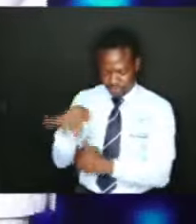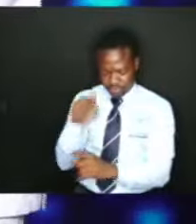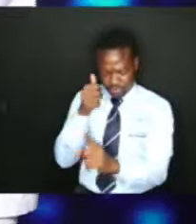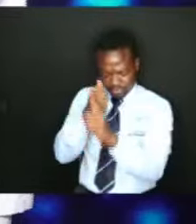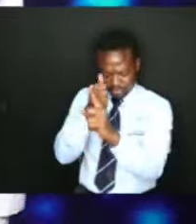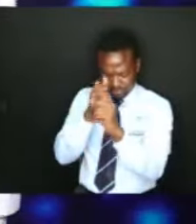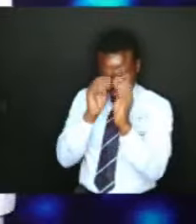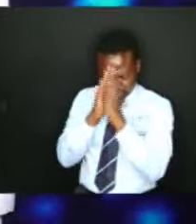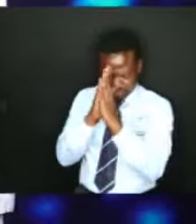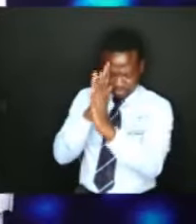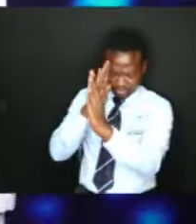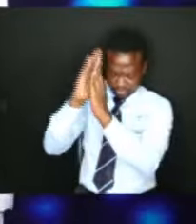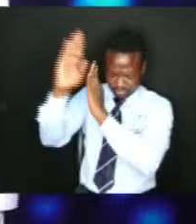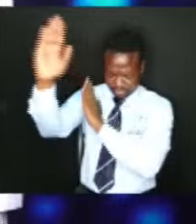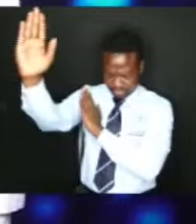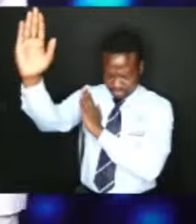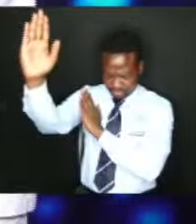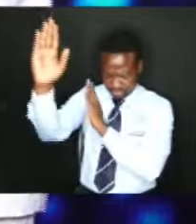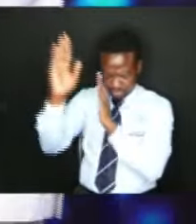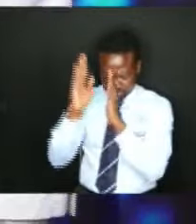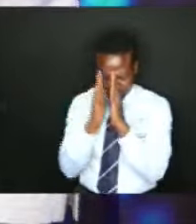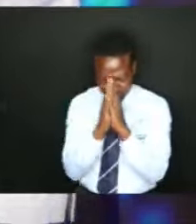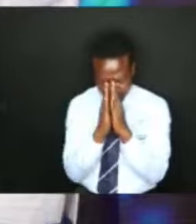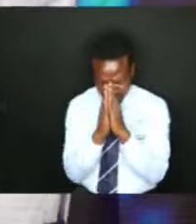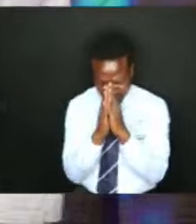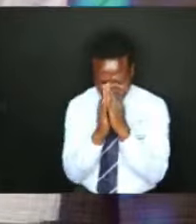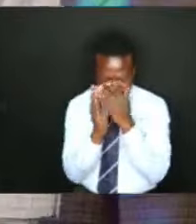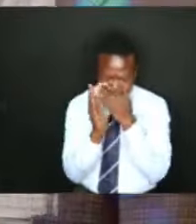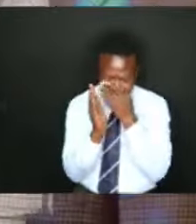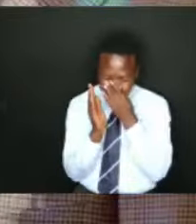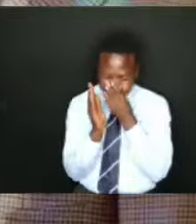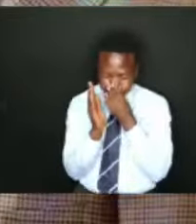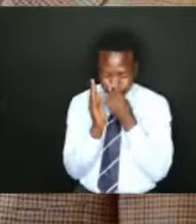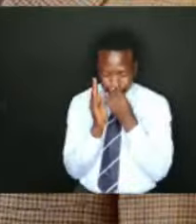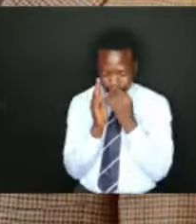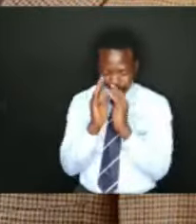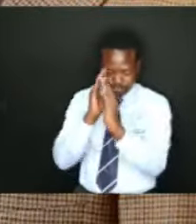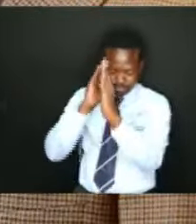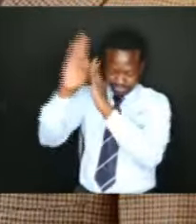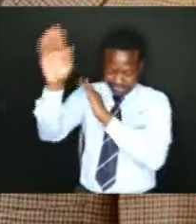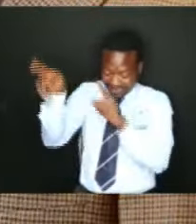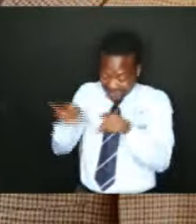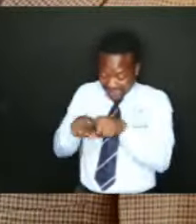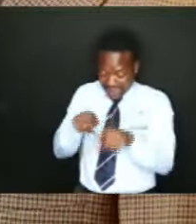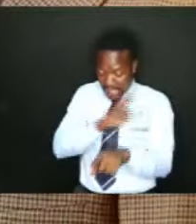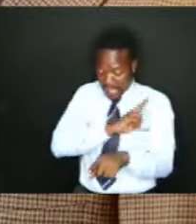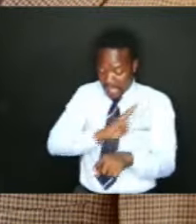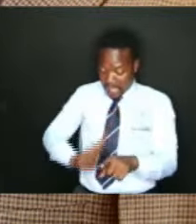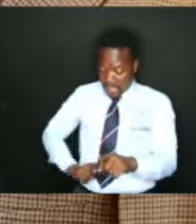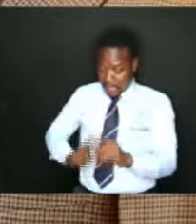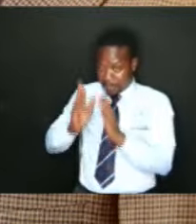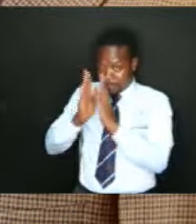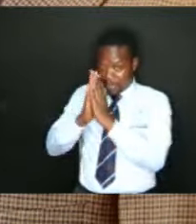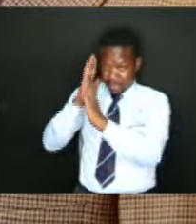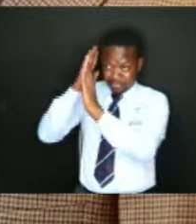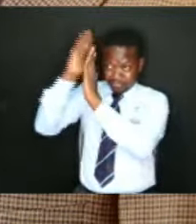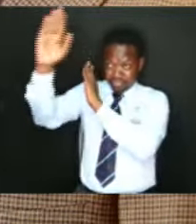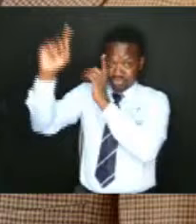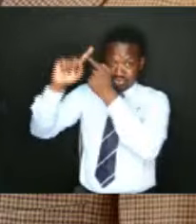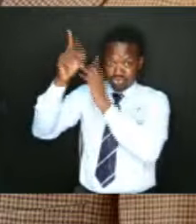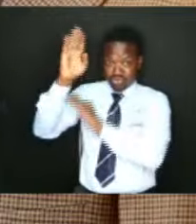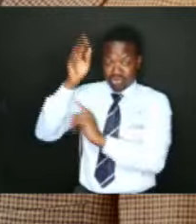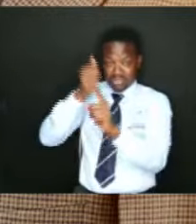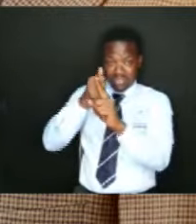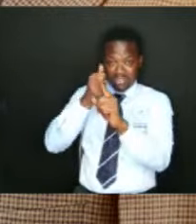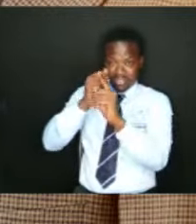Go to God straight away. Just go to God like Hannah did. Shall we pray